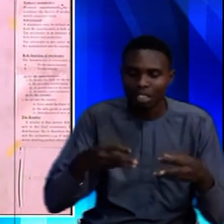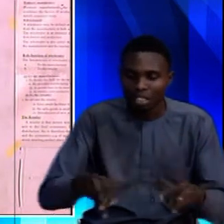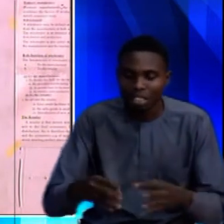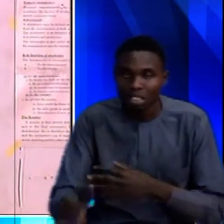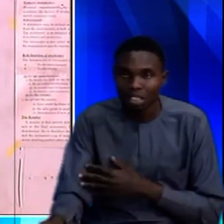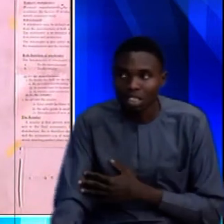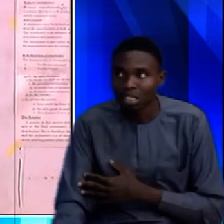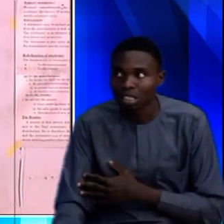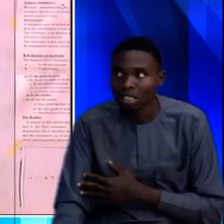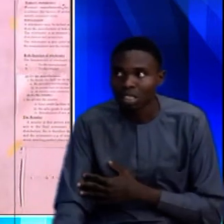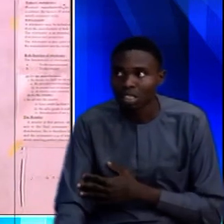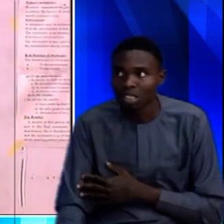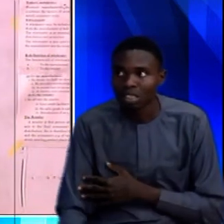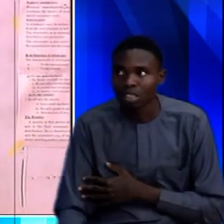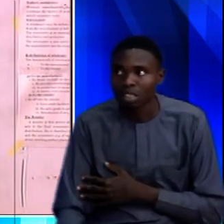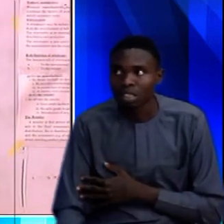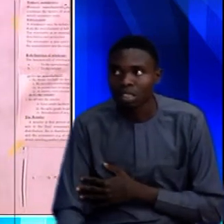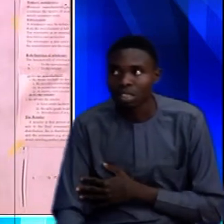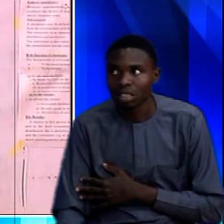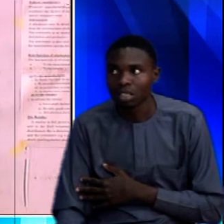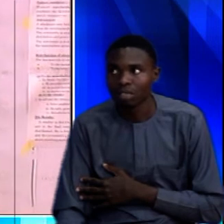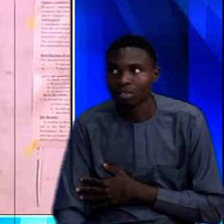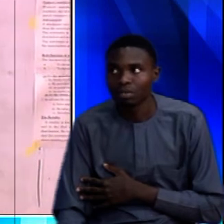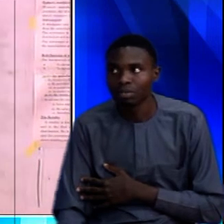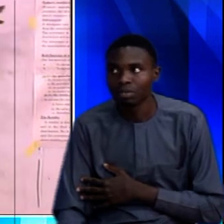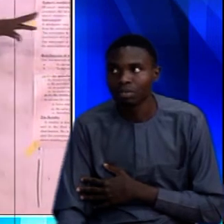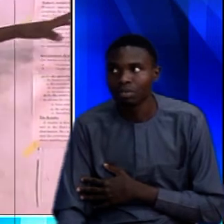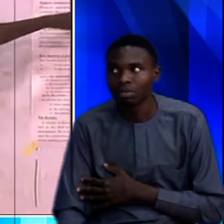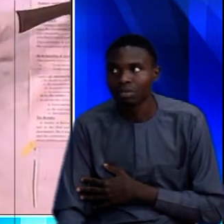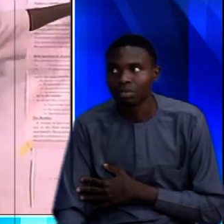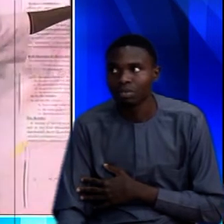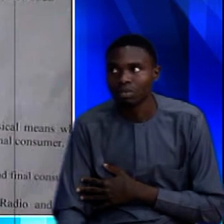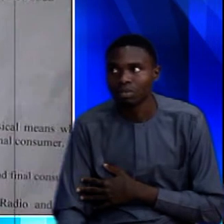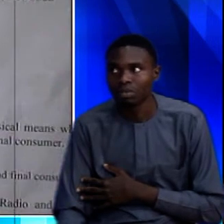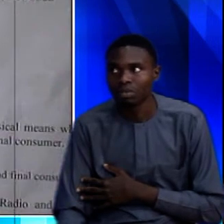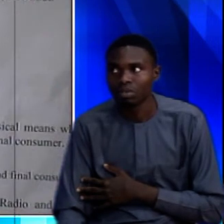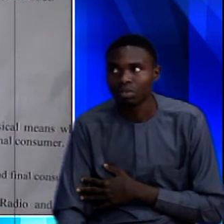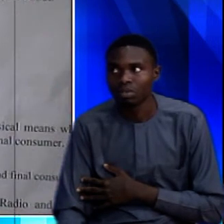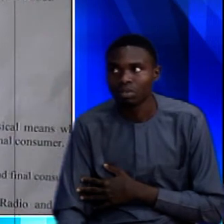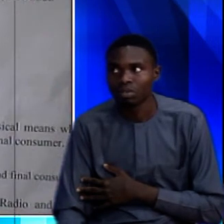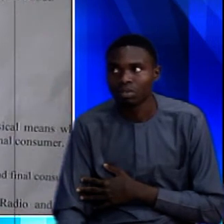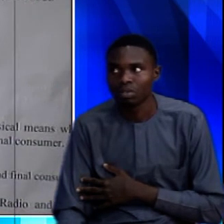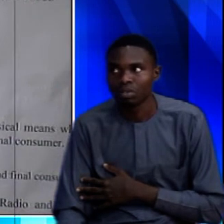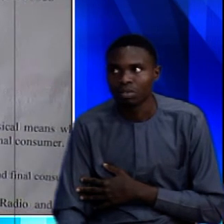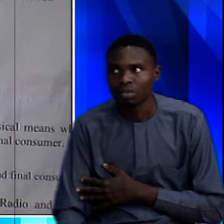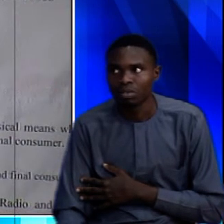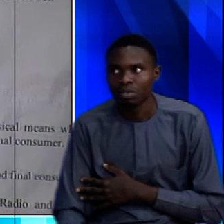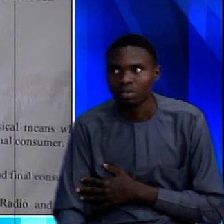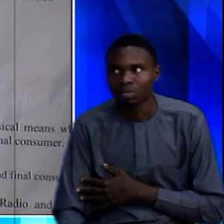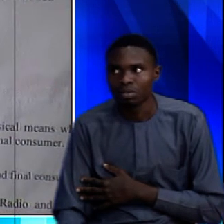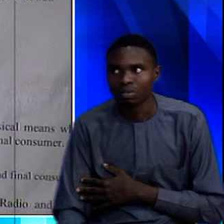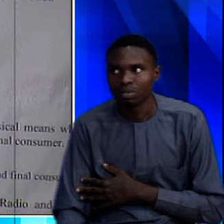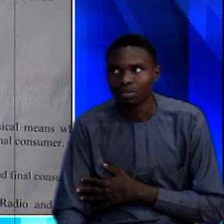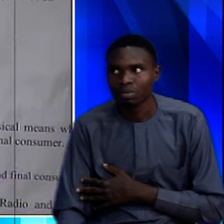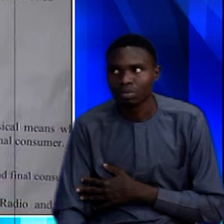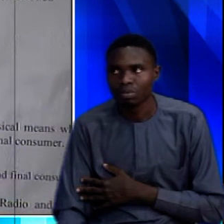or need to be serviced, to do services for them. Then sometime a wholesaler, a retailer did for them. Maybe you buy a